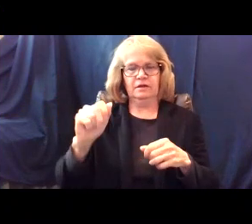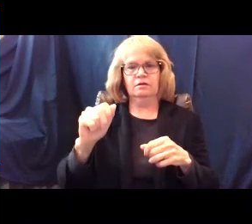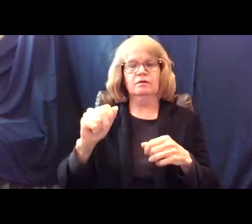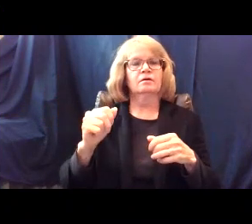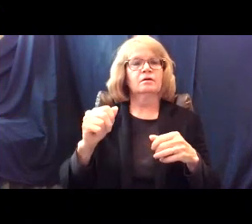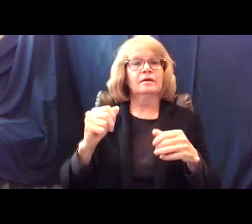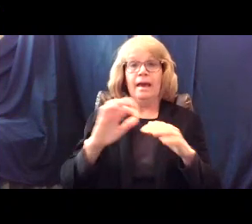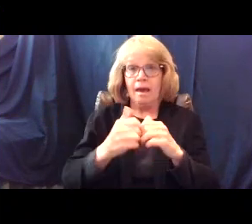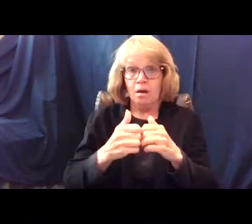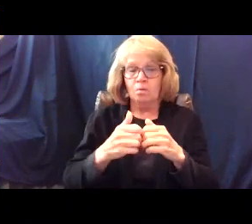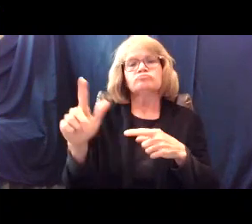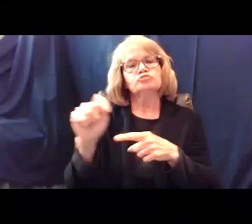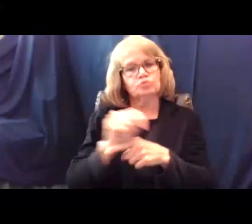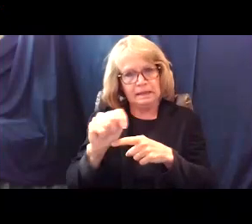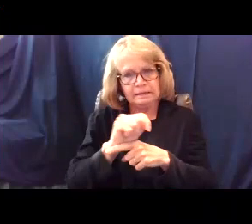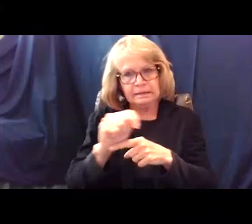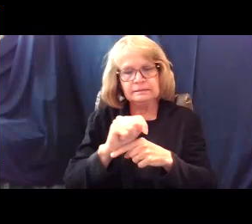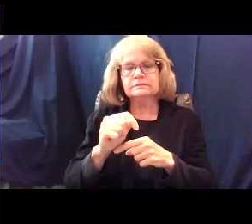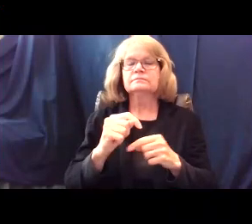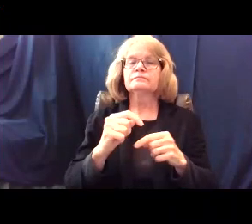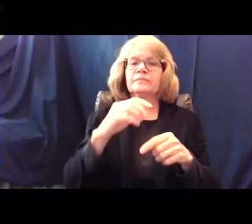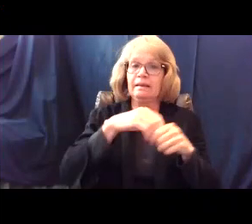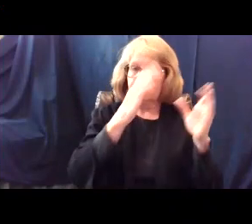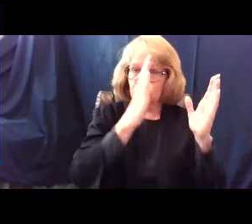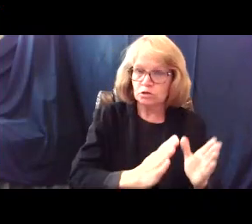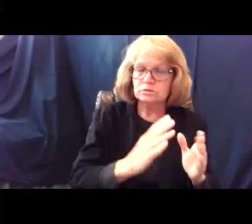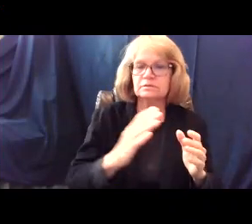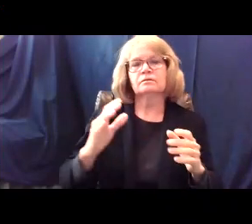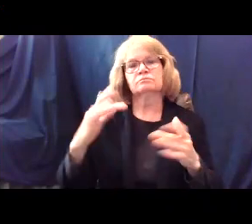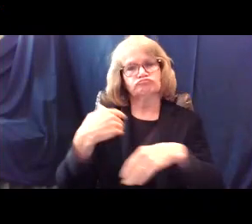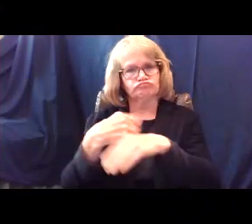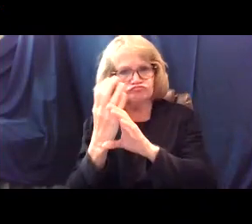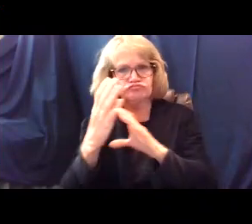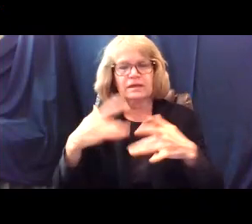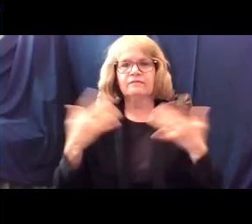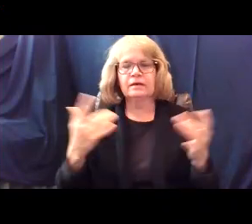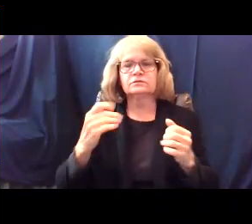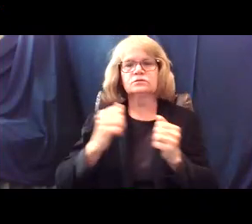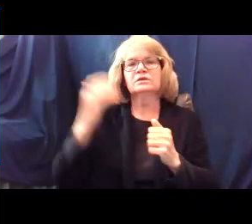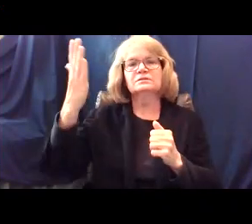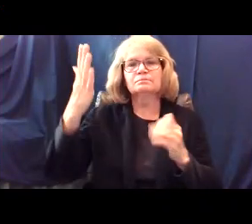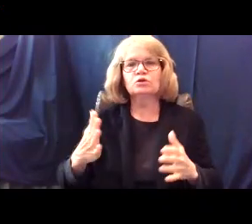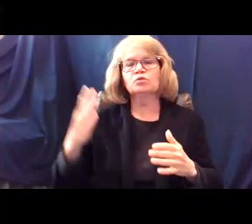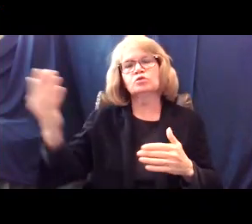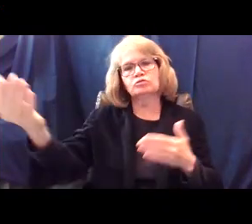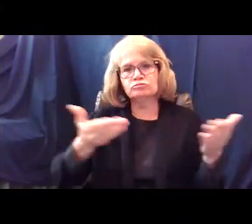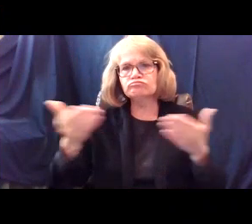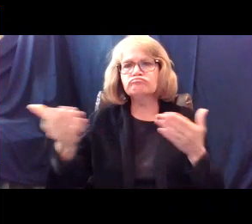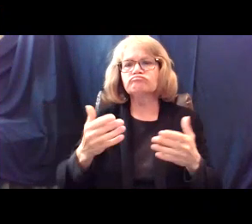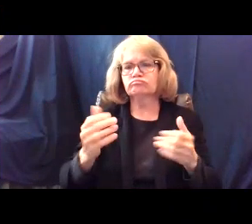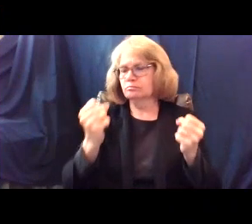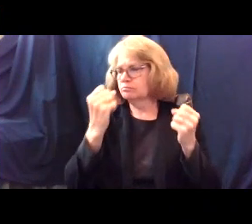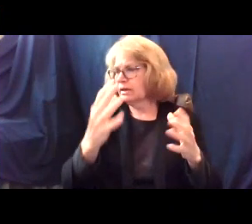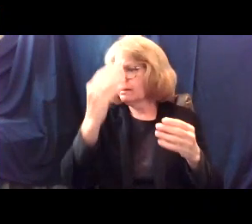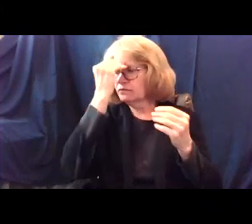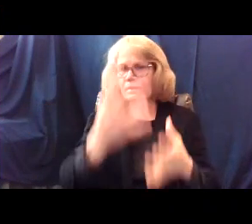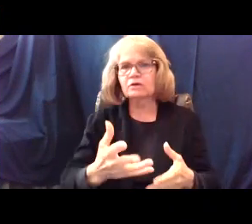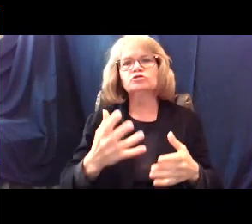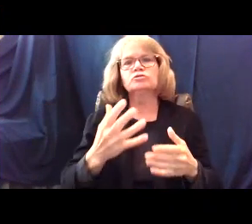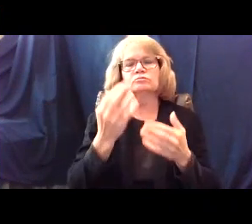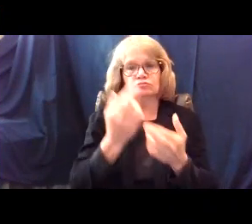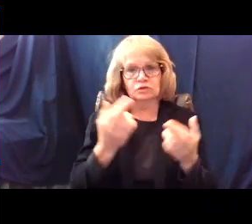these, through in-person and virtual events, hosting speakers, really providing a lot of information and